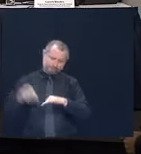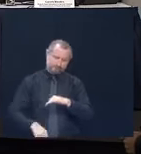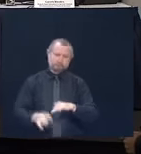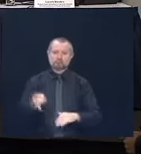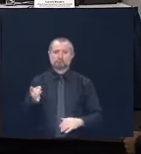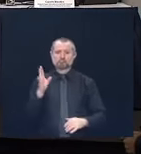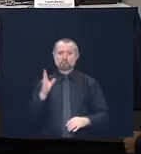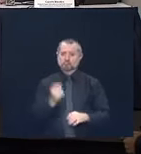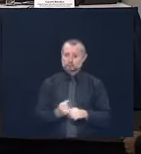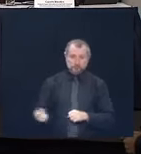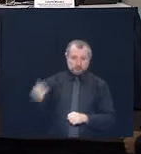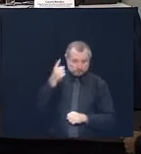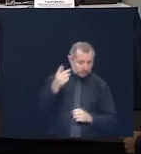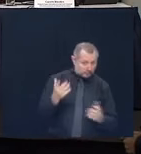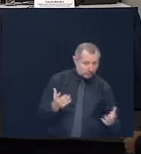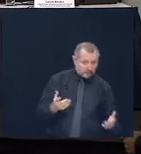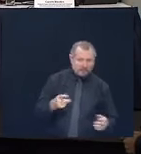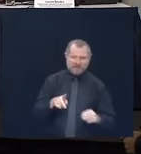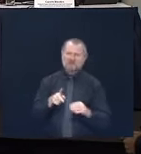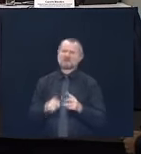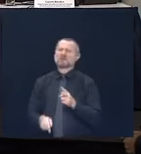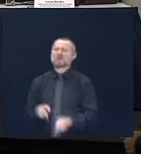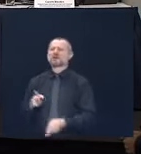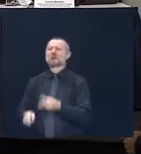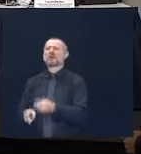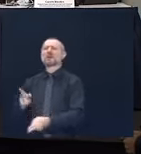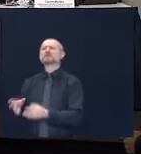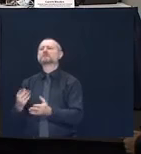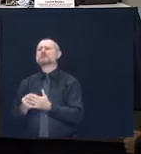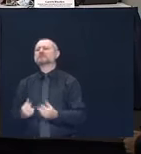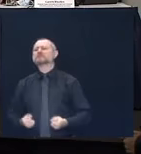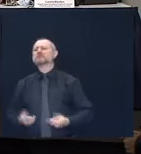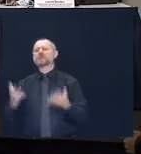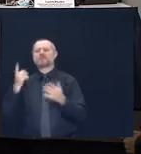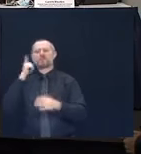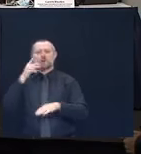And they're cutting capital spending across the board, except